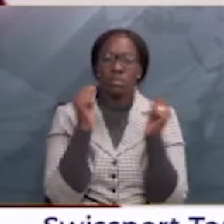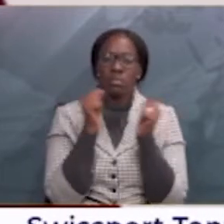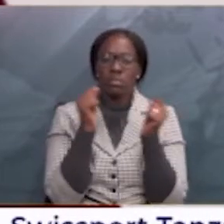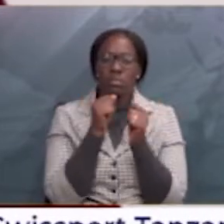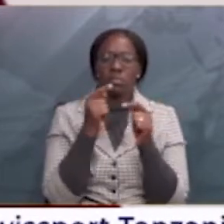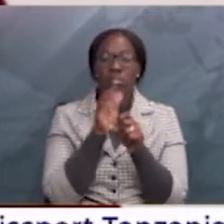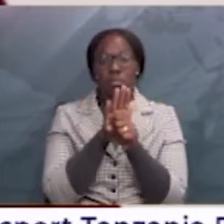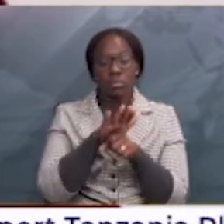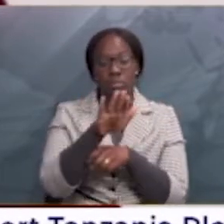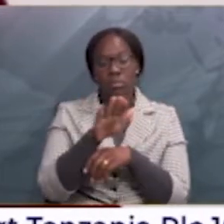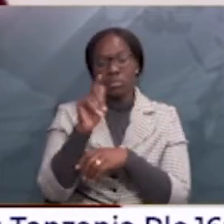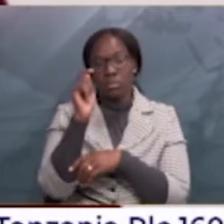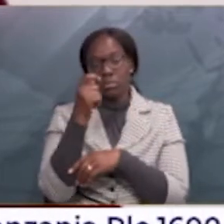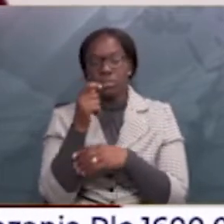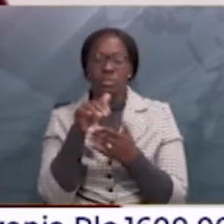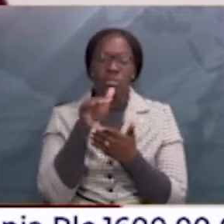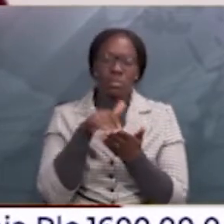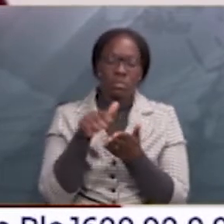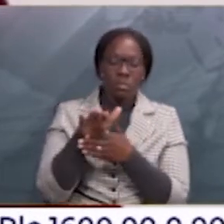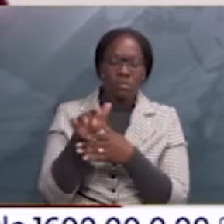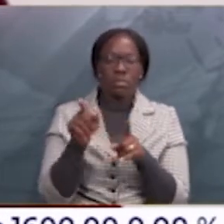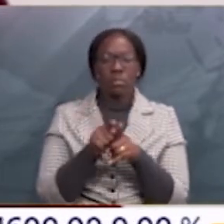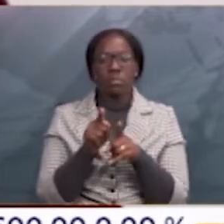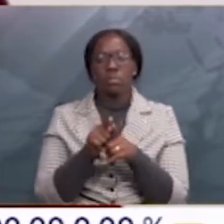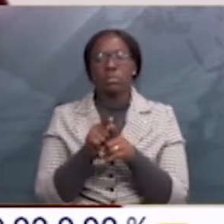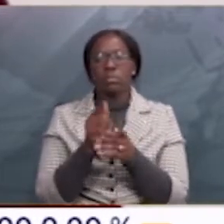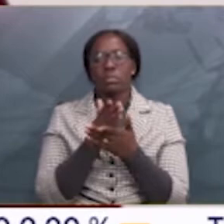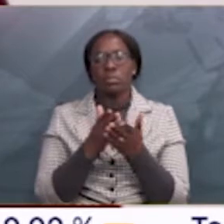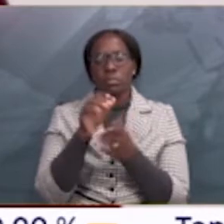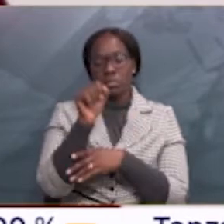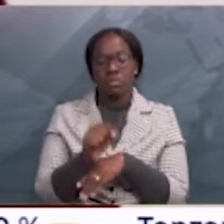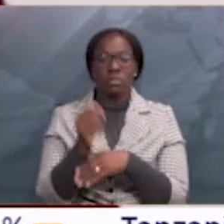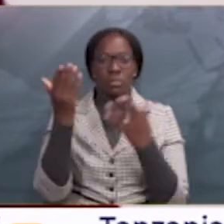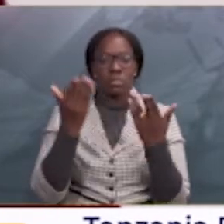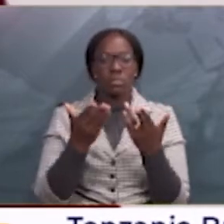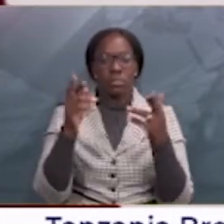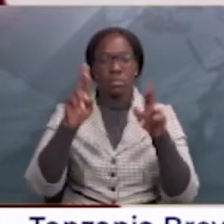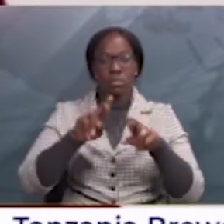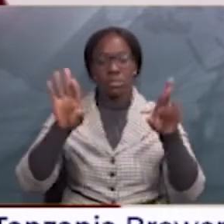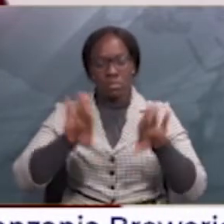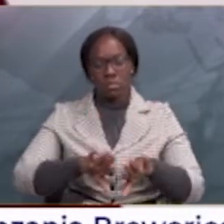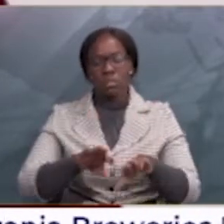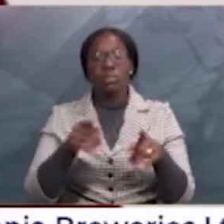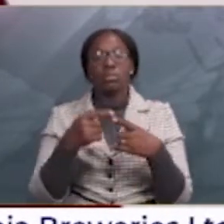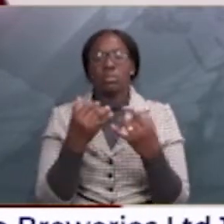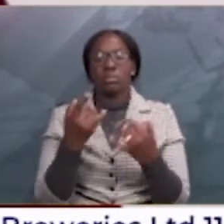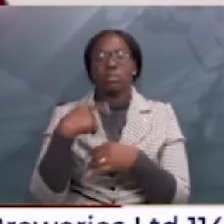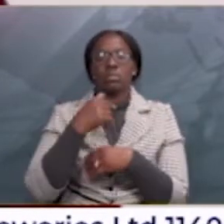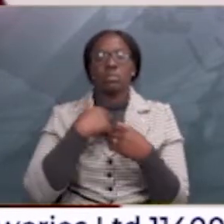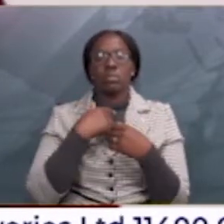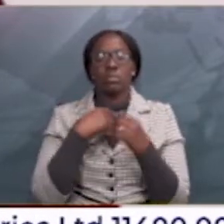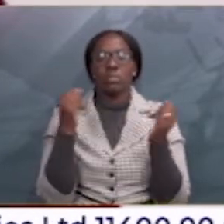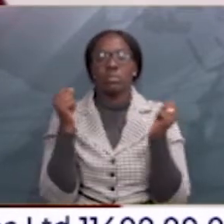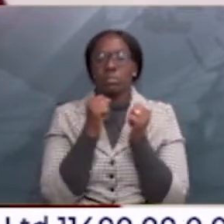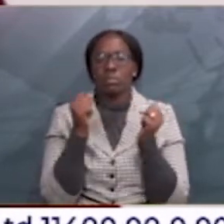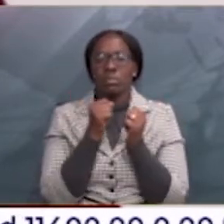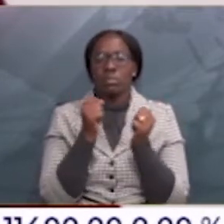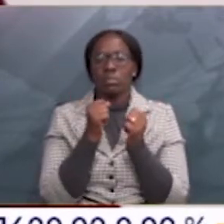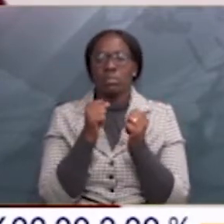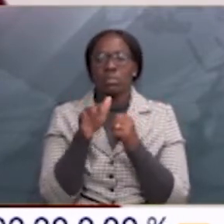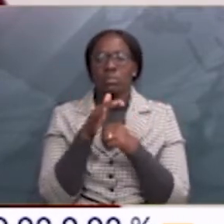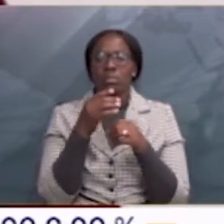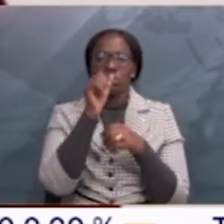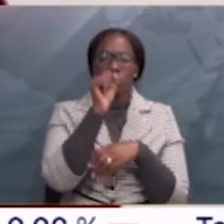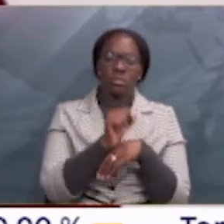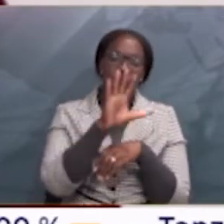parts of Kenya, especially central Kenya, parts of central and southern Rift Valley. But now we are having a cold air mass from